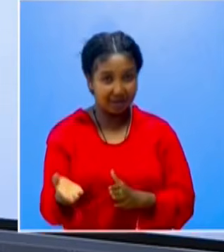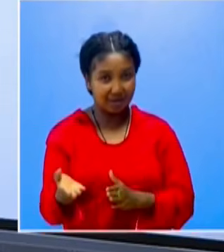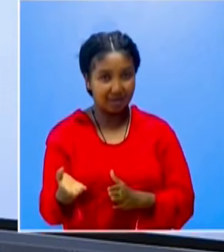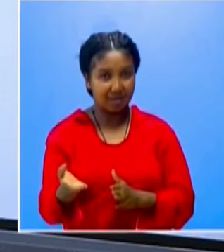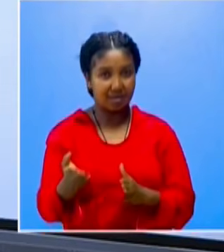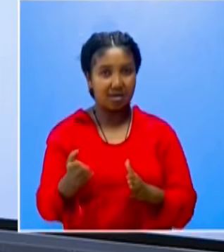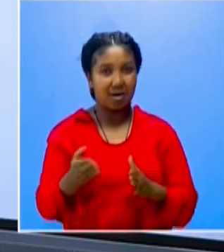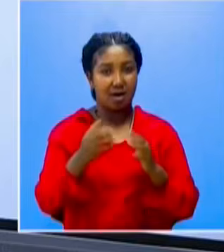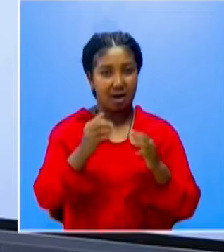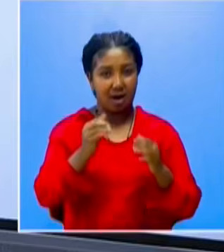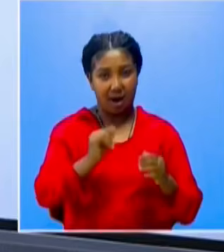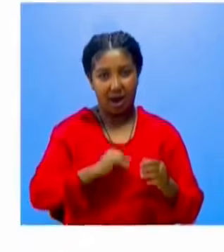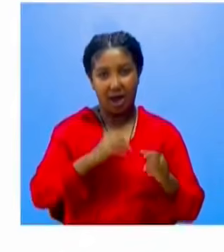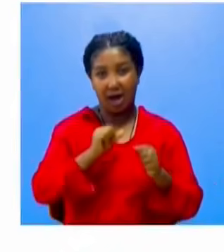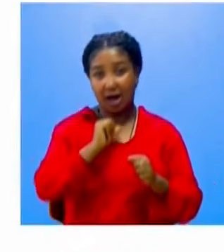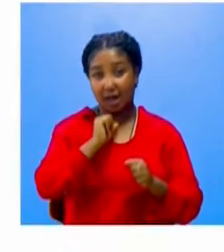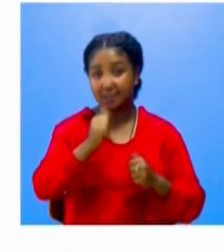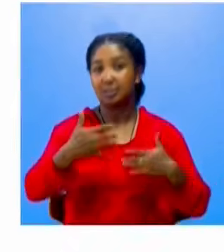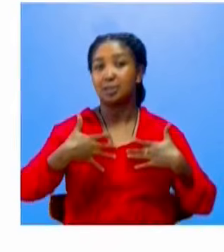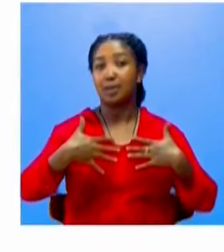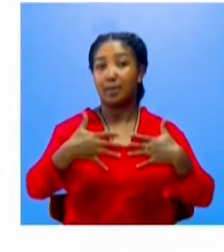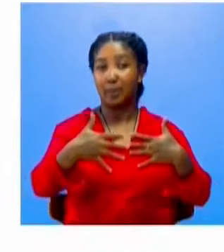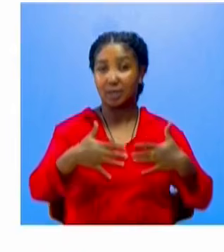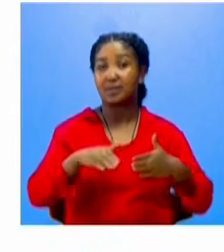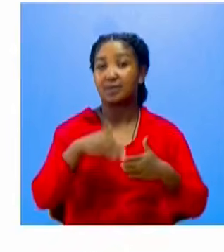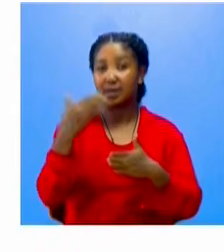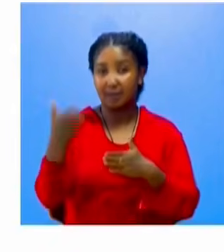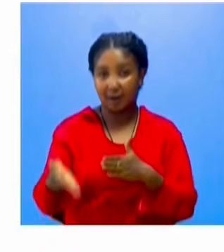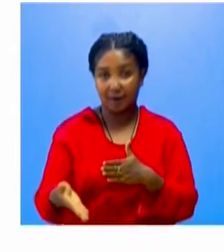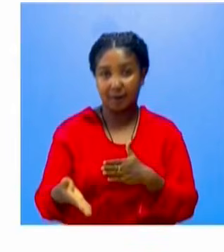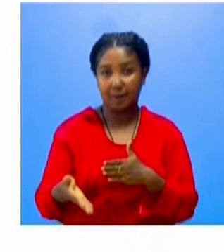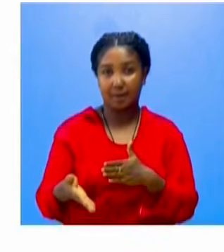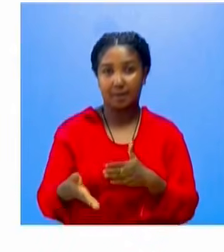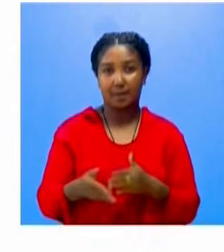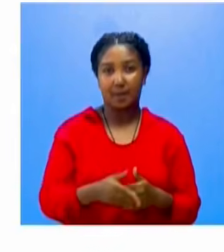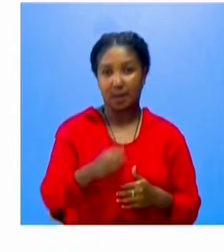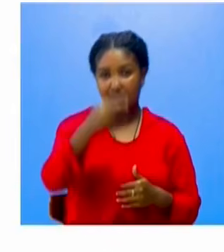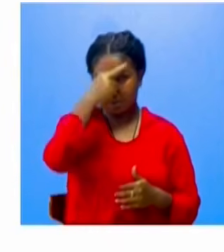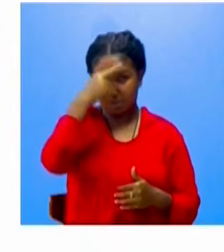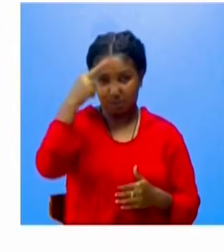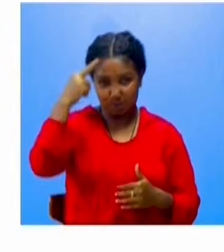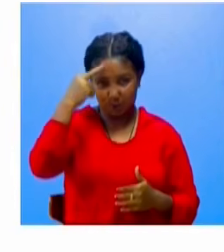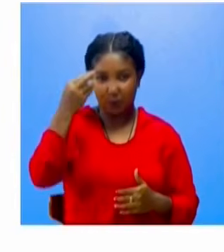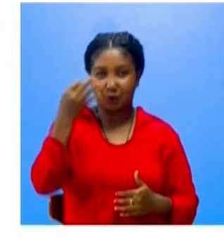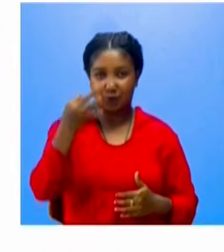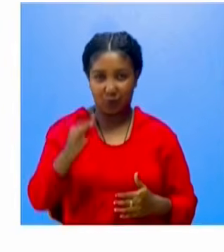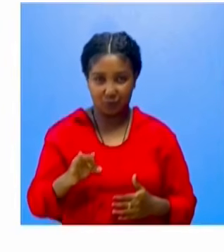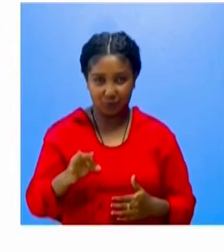I can't breathe. Yeah? Then, because of